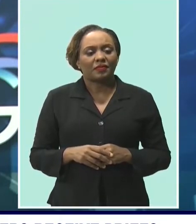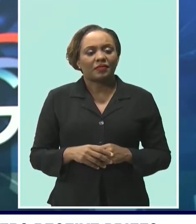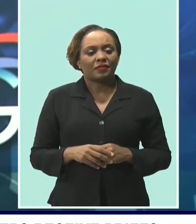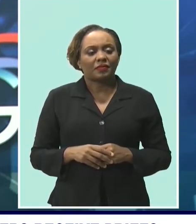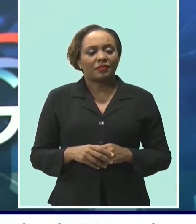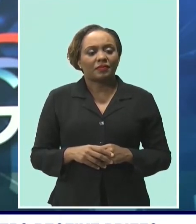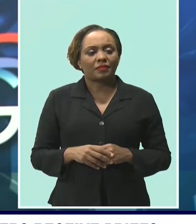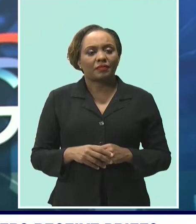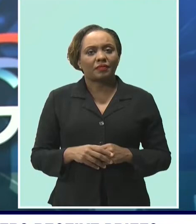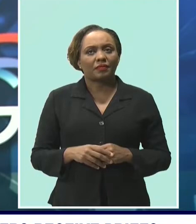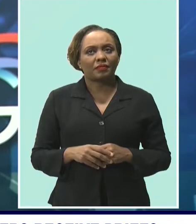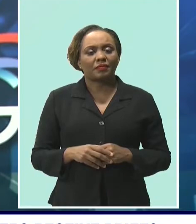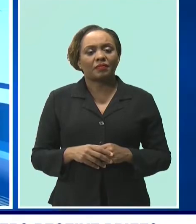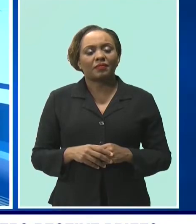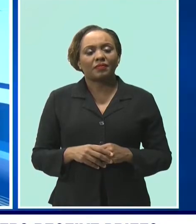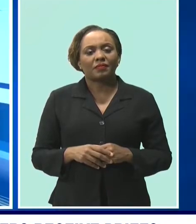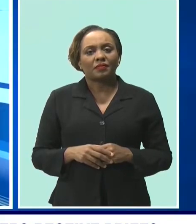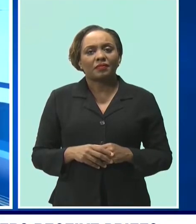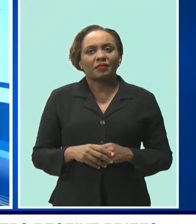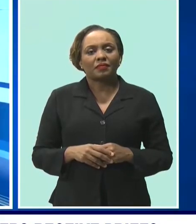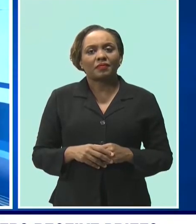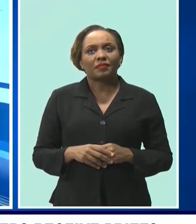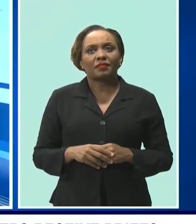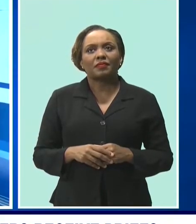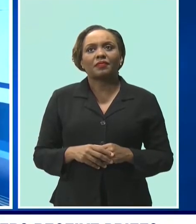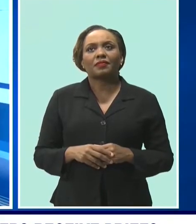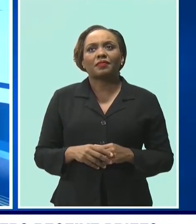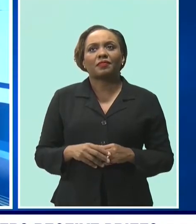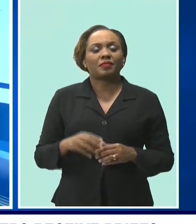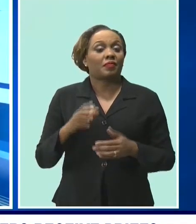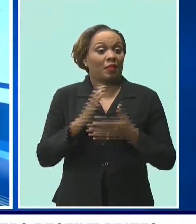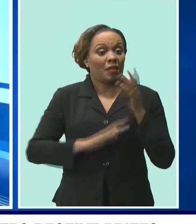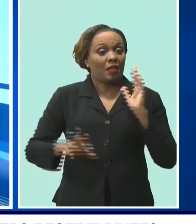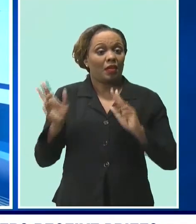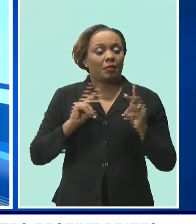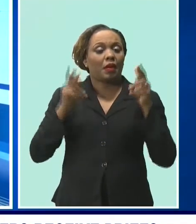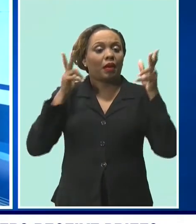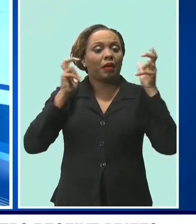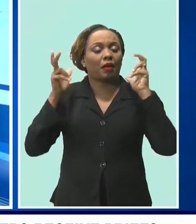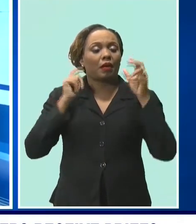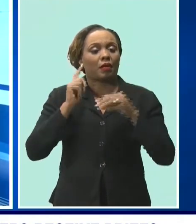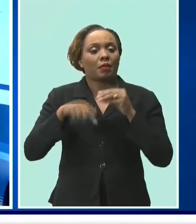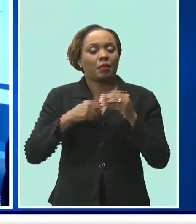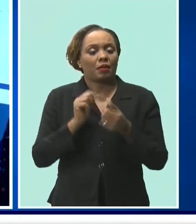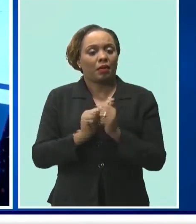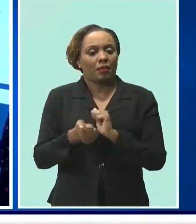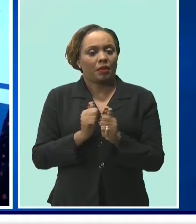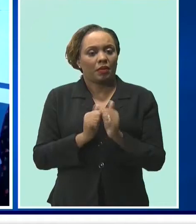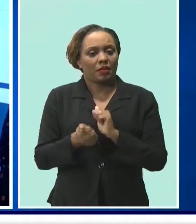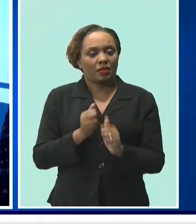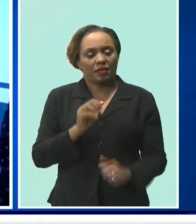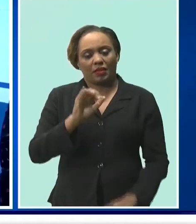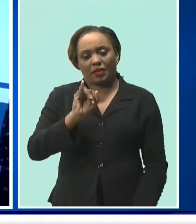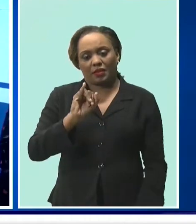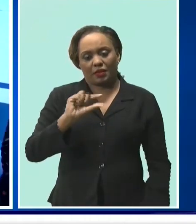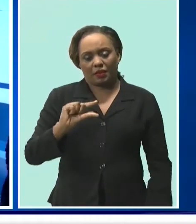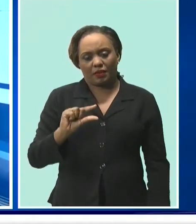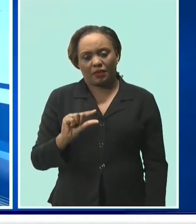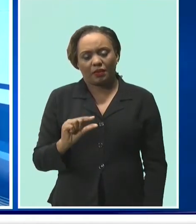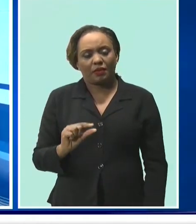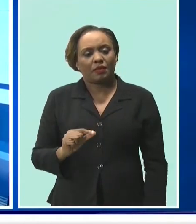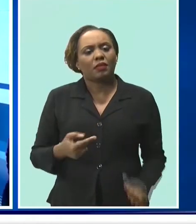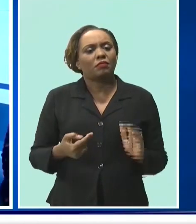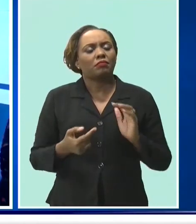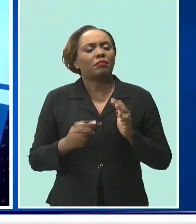About the competition, some people followed it on Instagram and And it shows us that CBC has that power and that